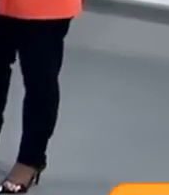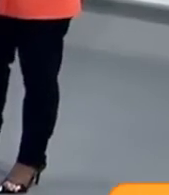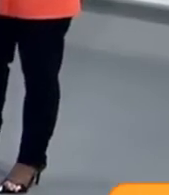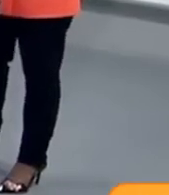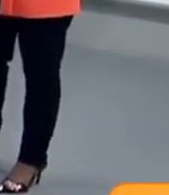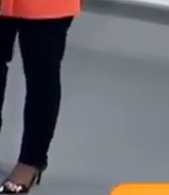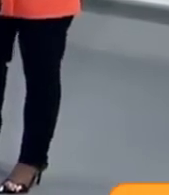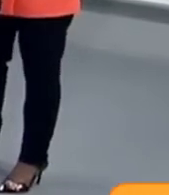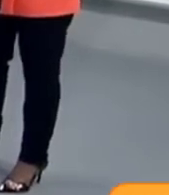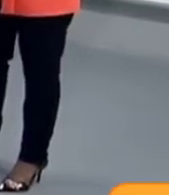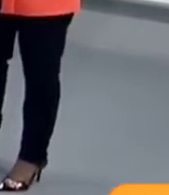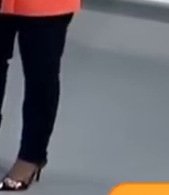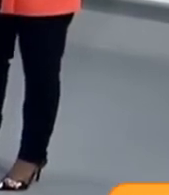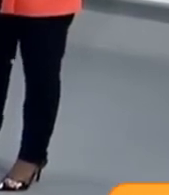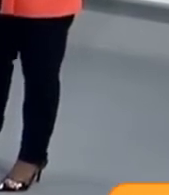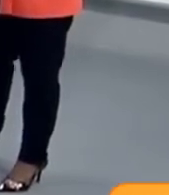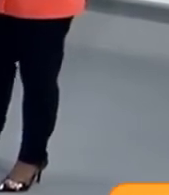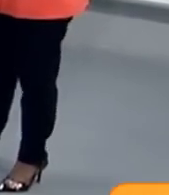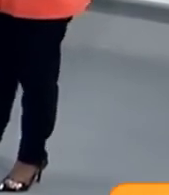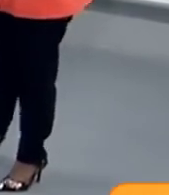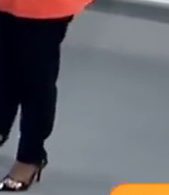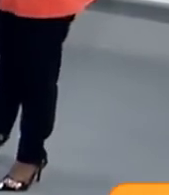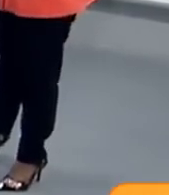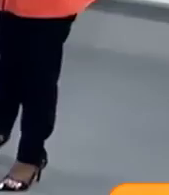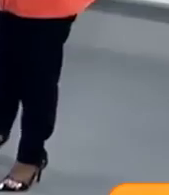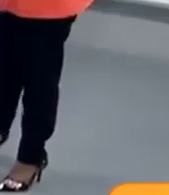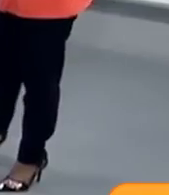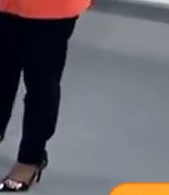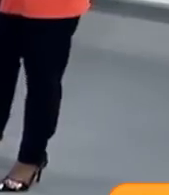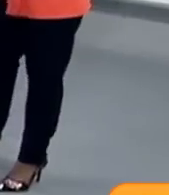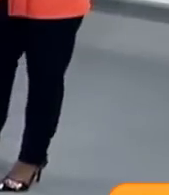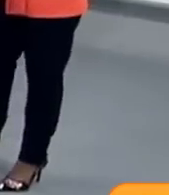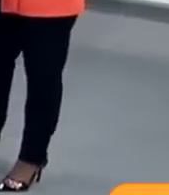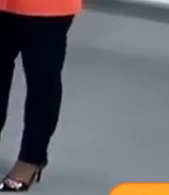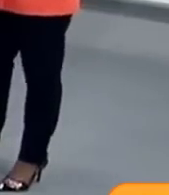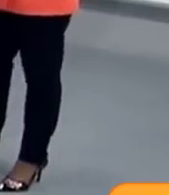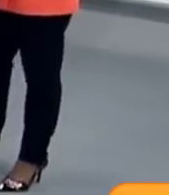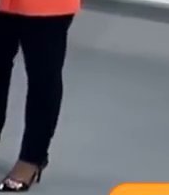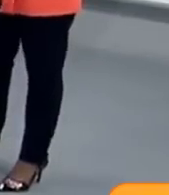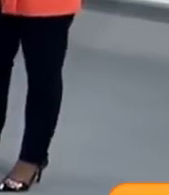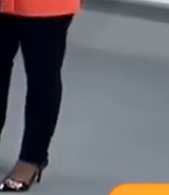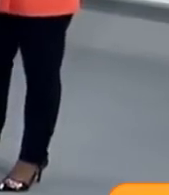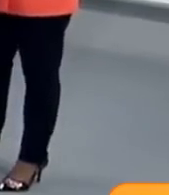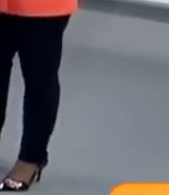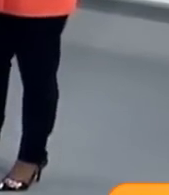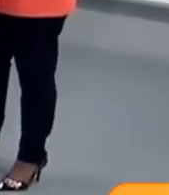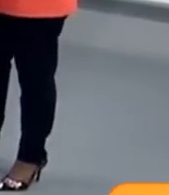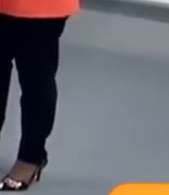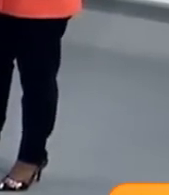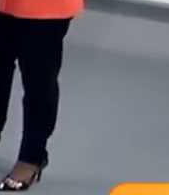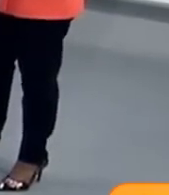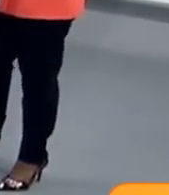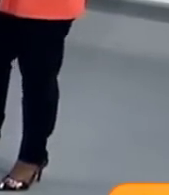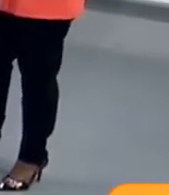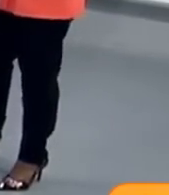about 30,000 to 1 million in that time. But this is the true number of mortgages that we have